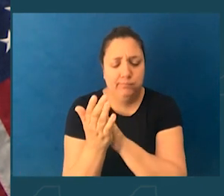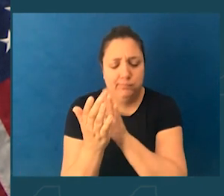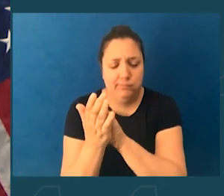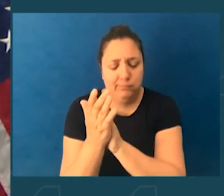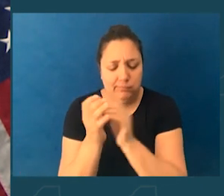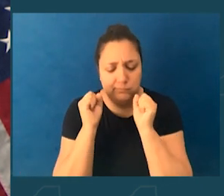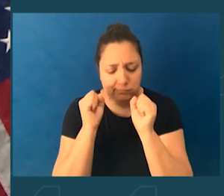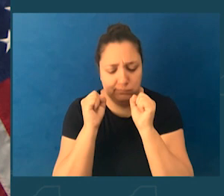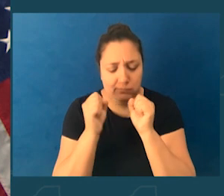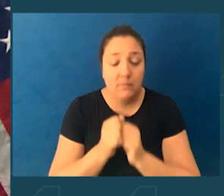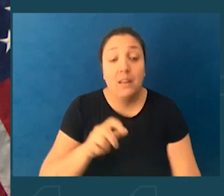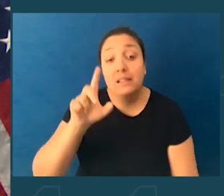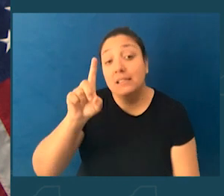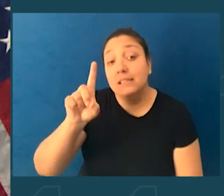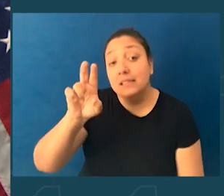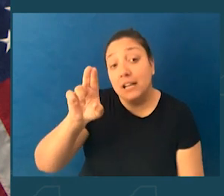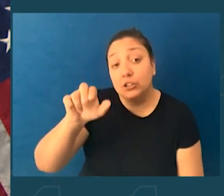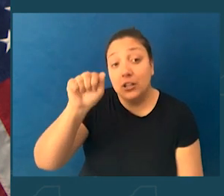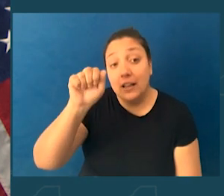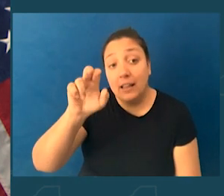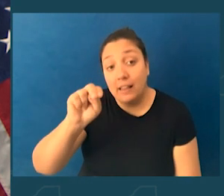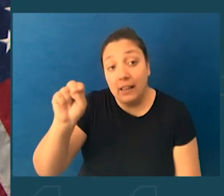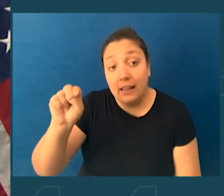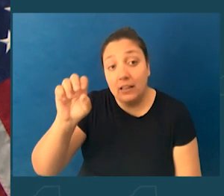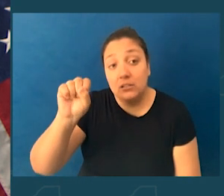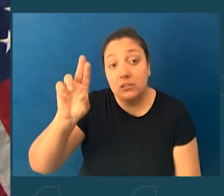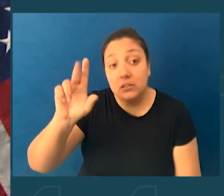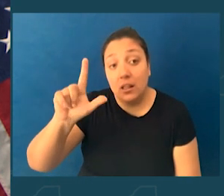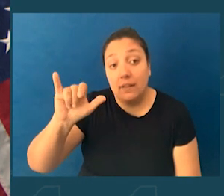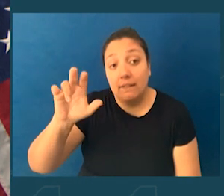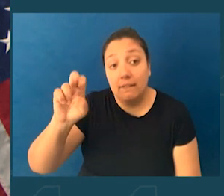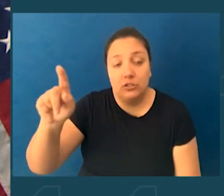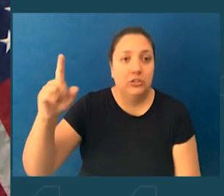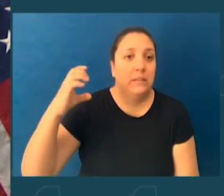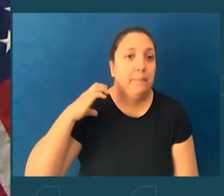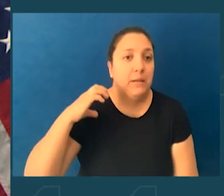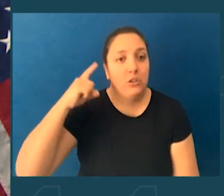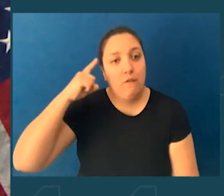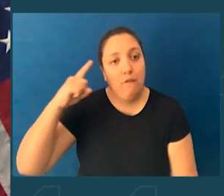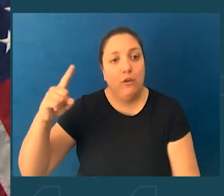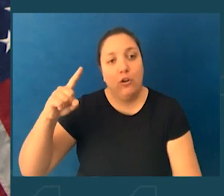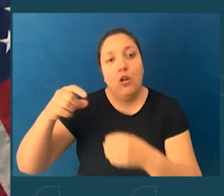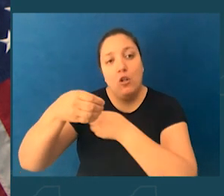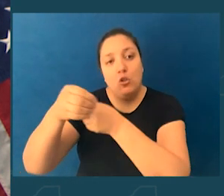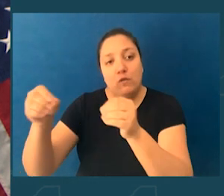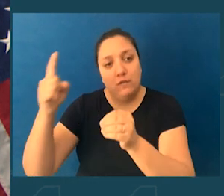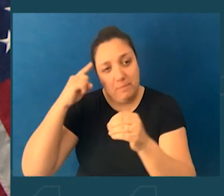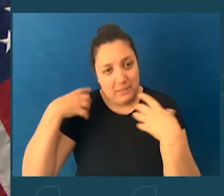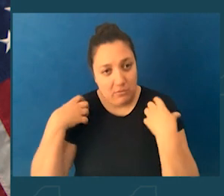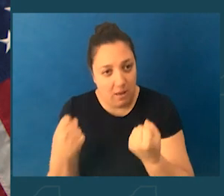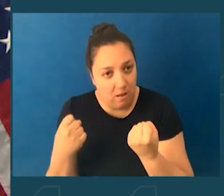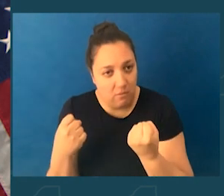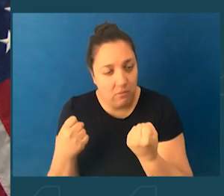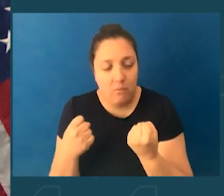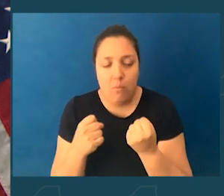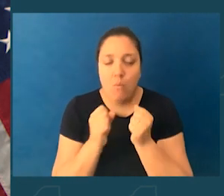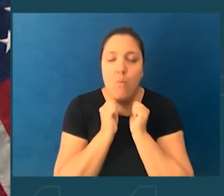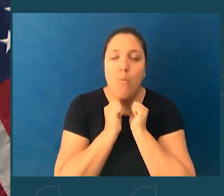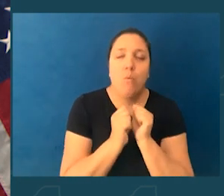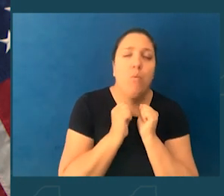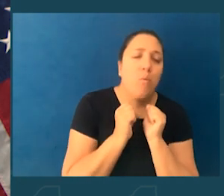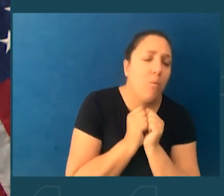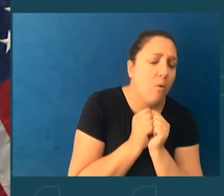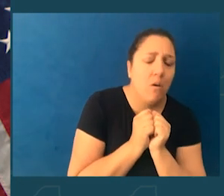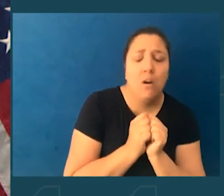Dr. Ann Sullivan, the Commissioner of the Office of Mental Health. Dr. Ann Sullivan, you are incredible. She talks about this issue with